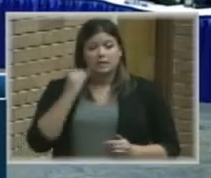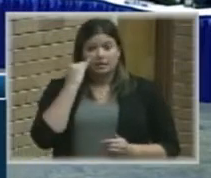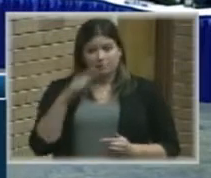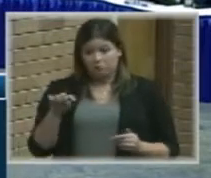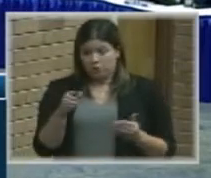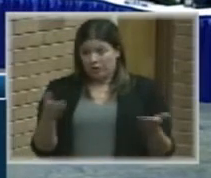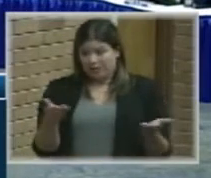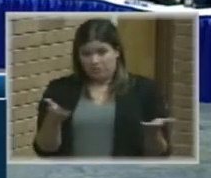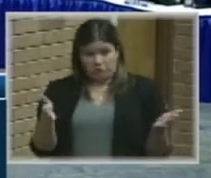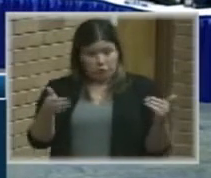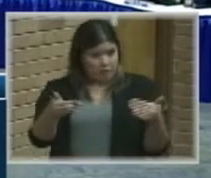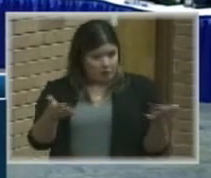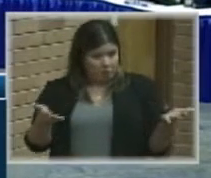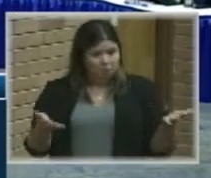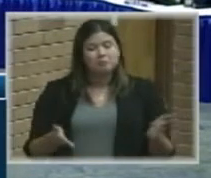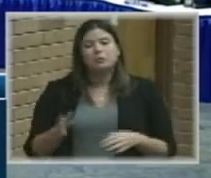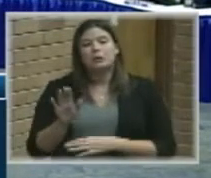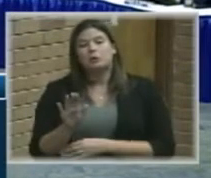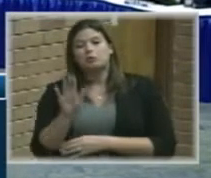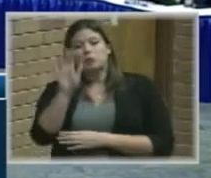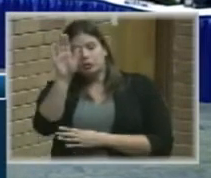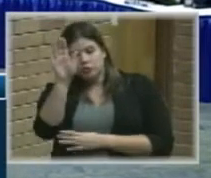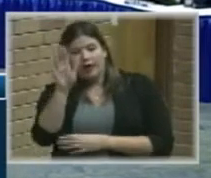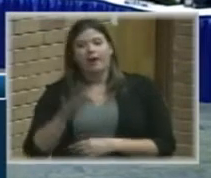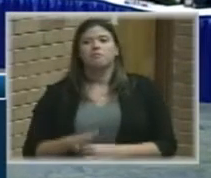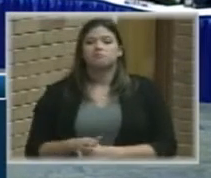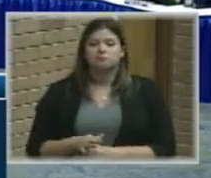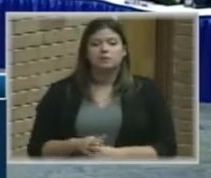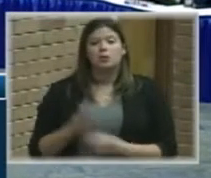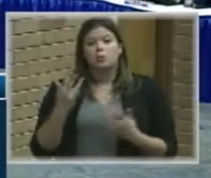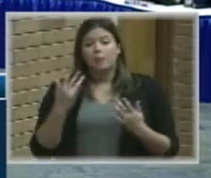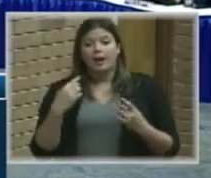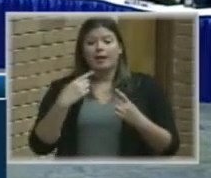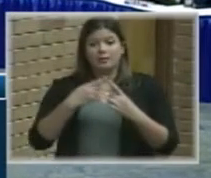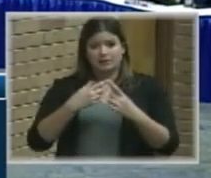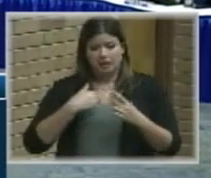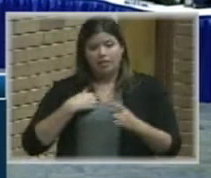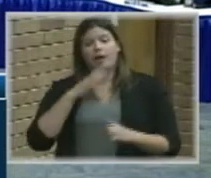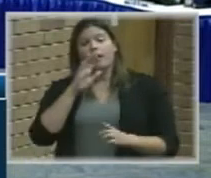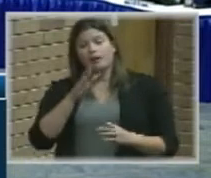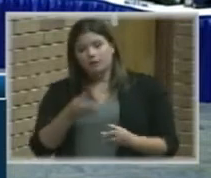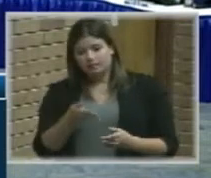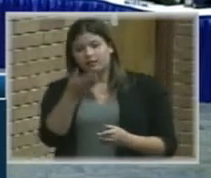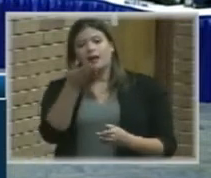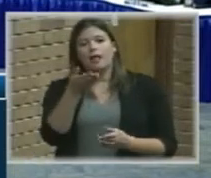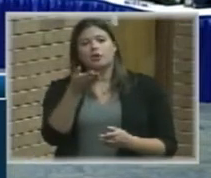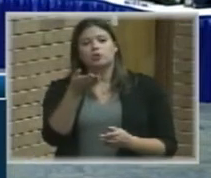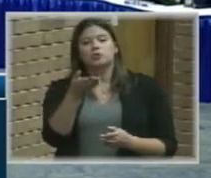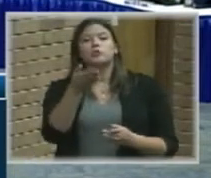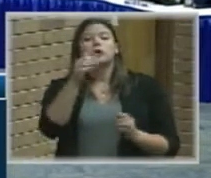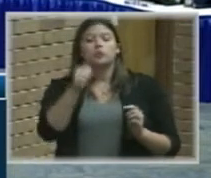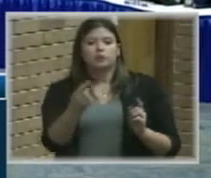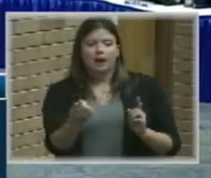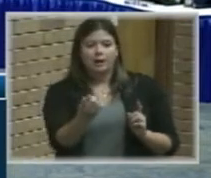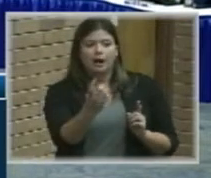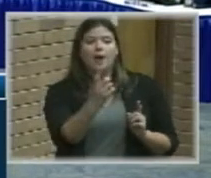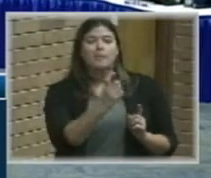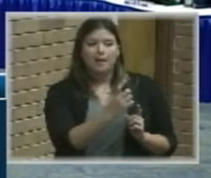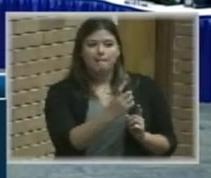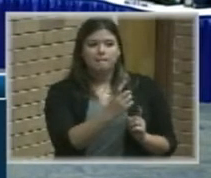room, I would ask that you raise your hand, wait until I acknowledge you. You can come up to the